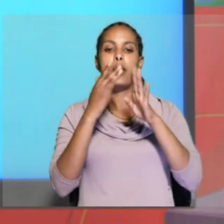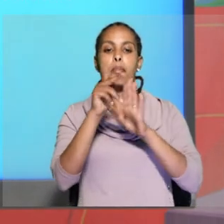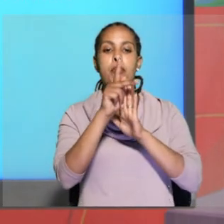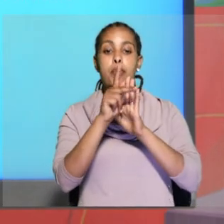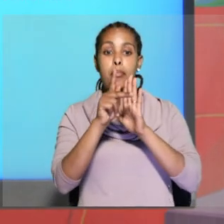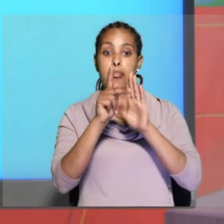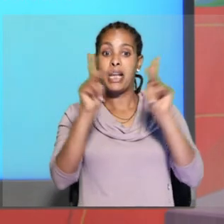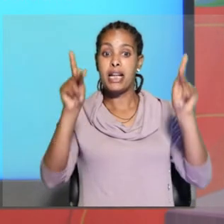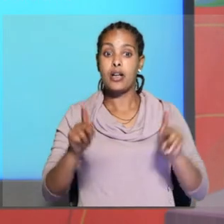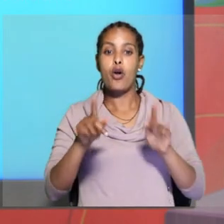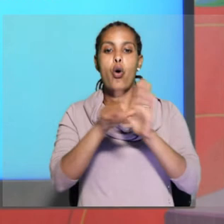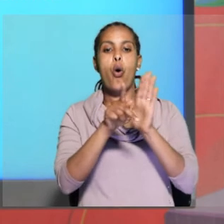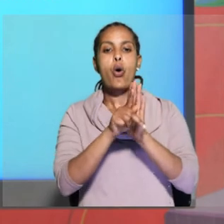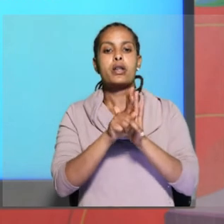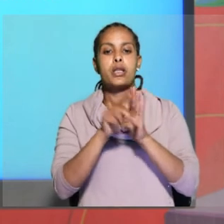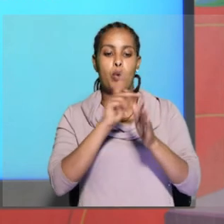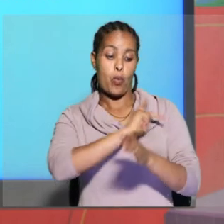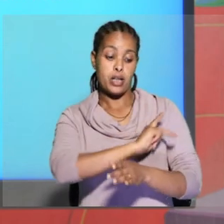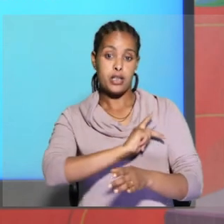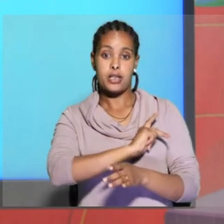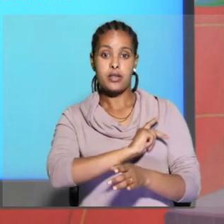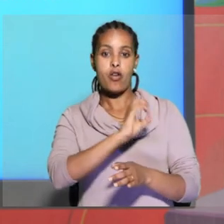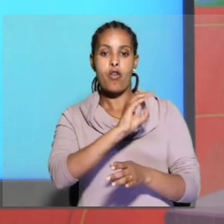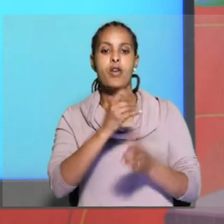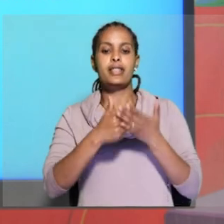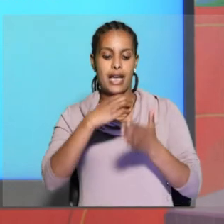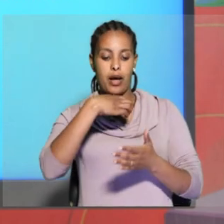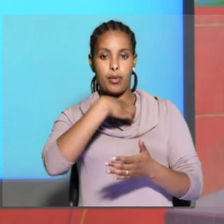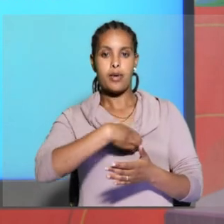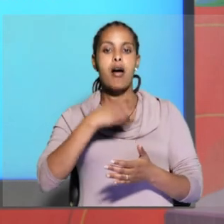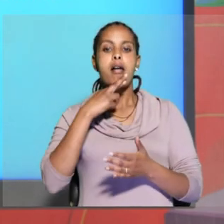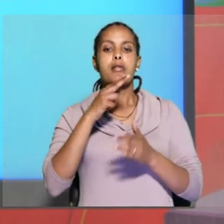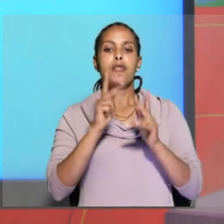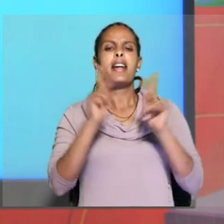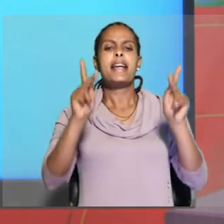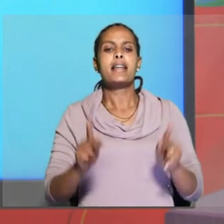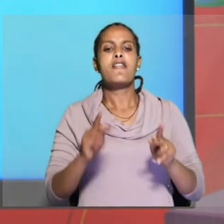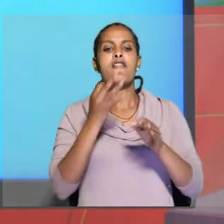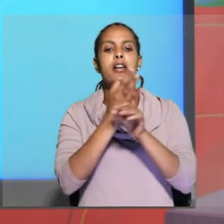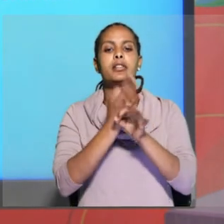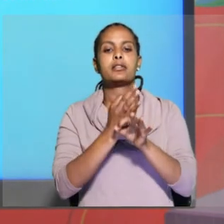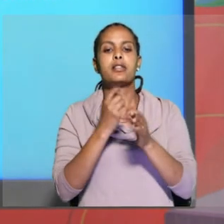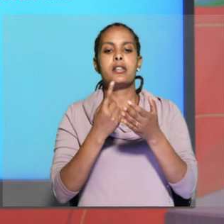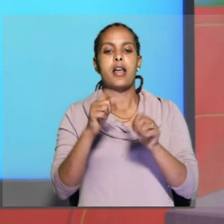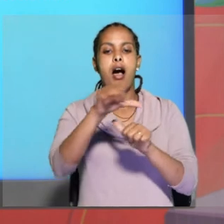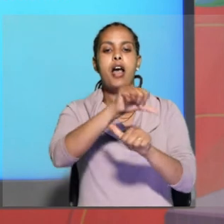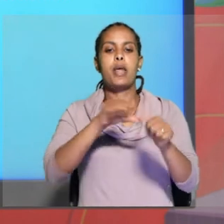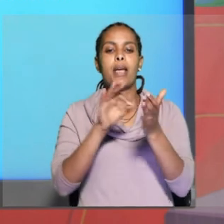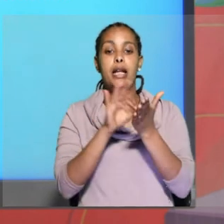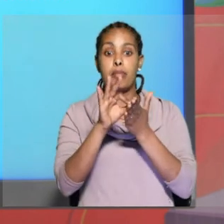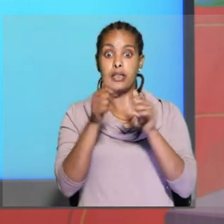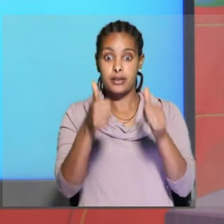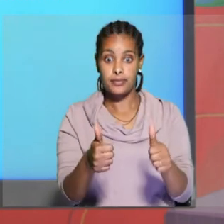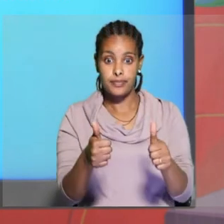The modern periodic law states that the properties of the elements are periodic function of their atomic